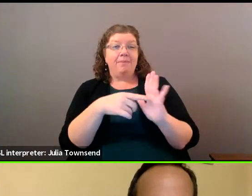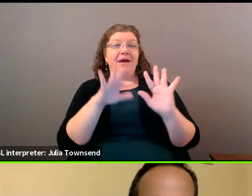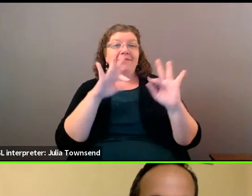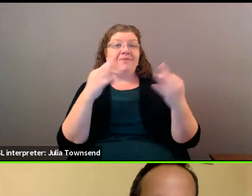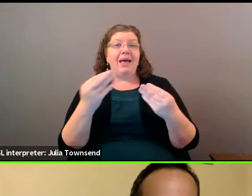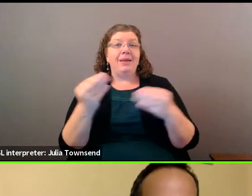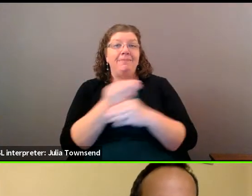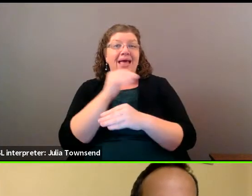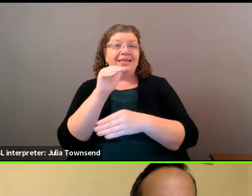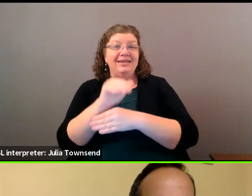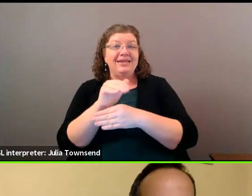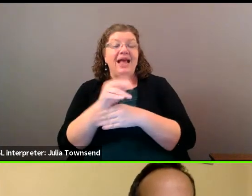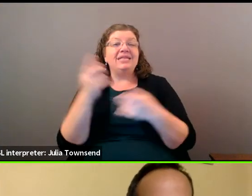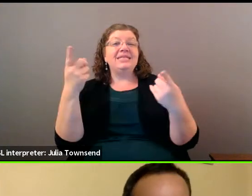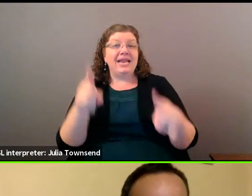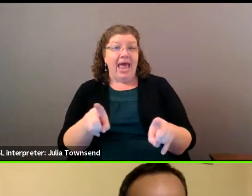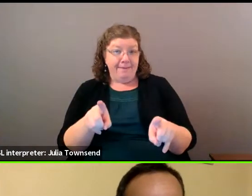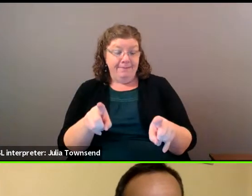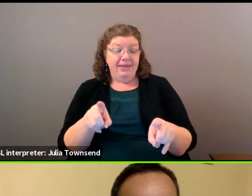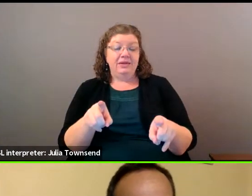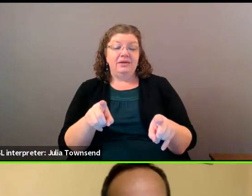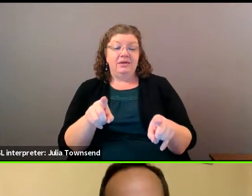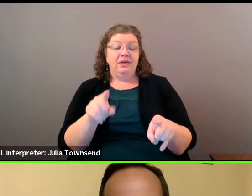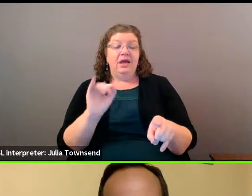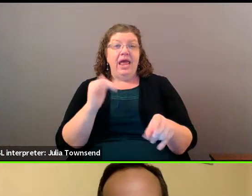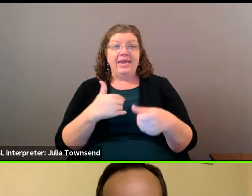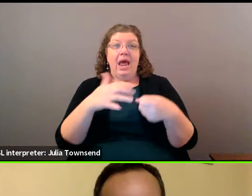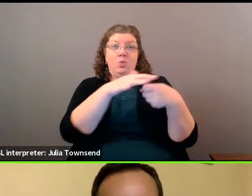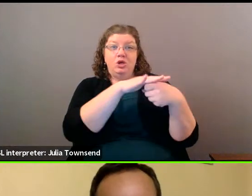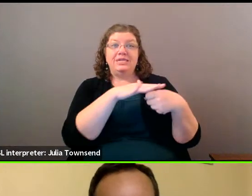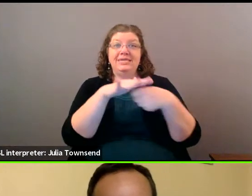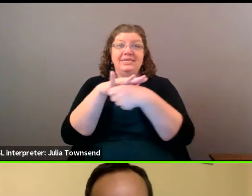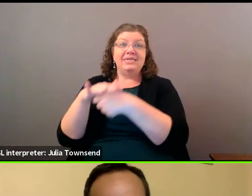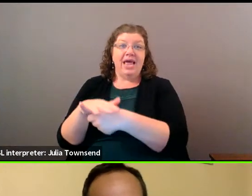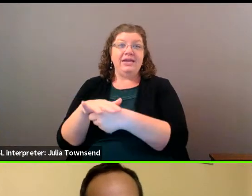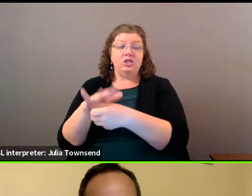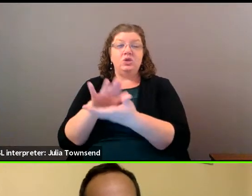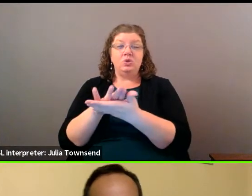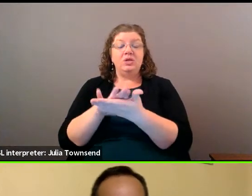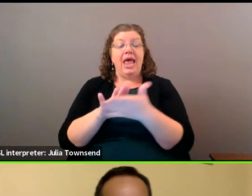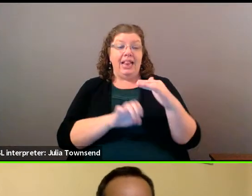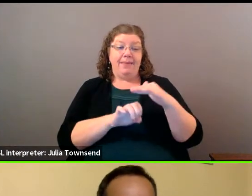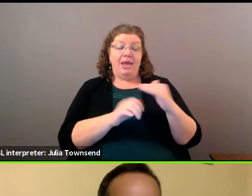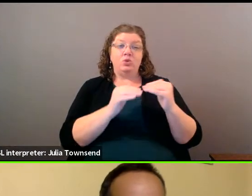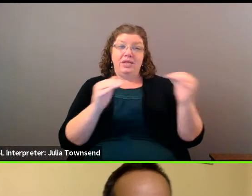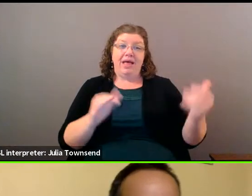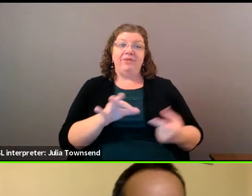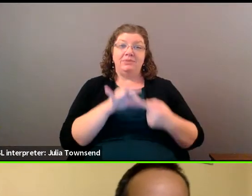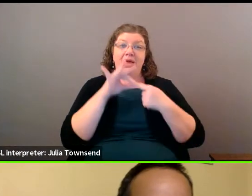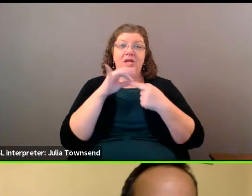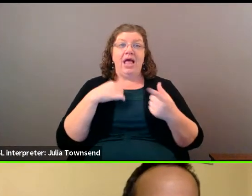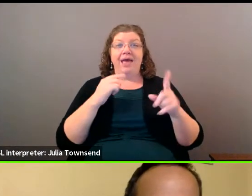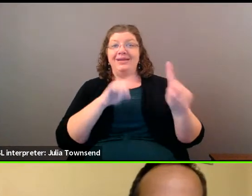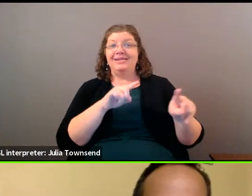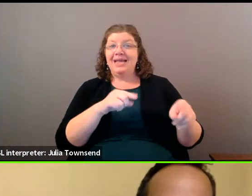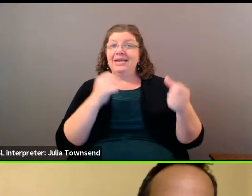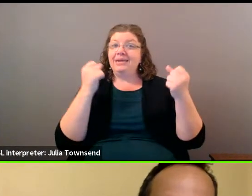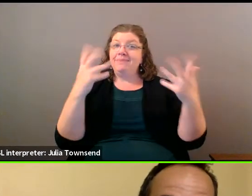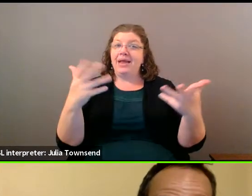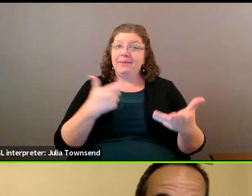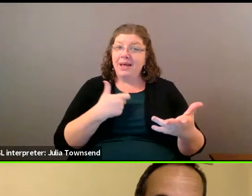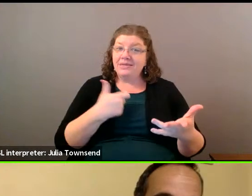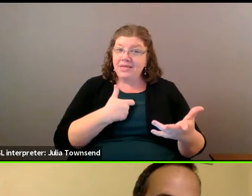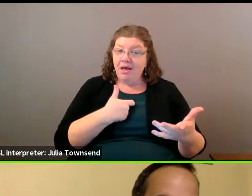math nights that happen in our sites, particularly at the elementary level. I've attended many myself.